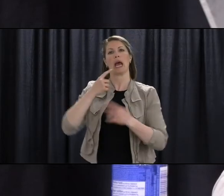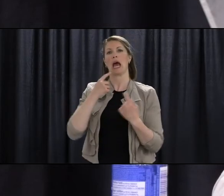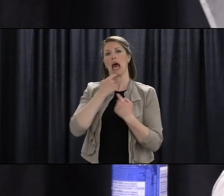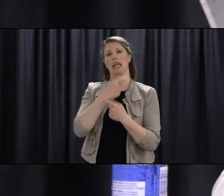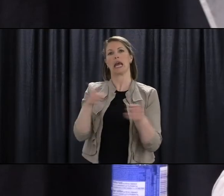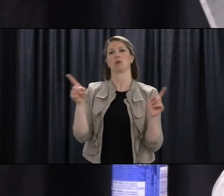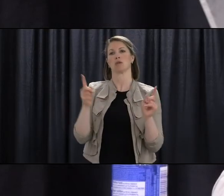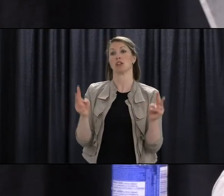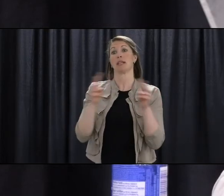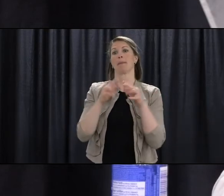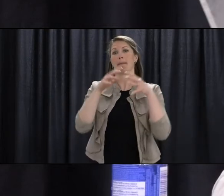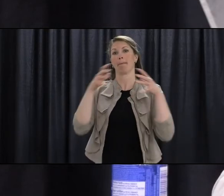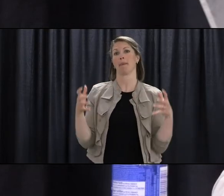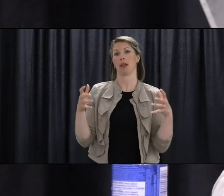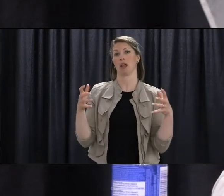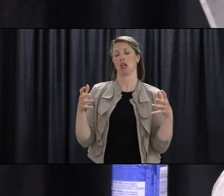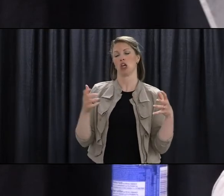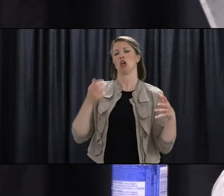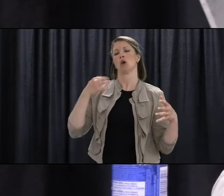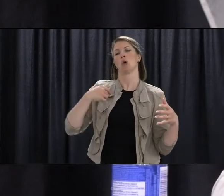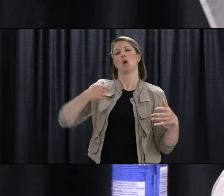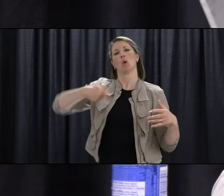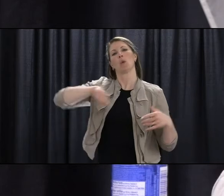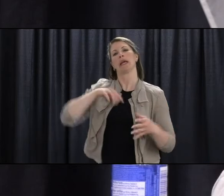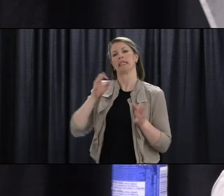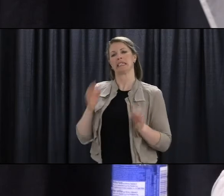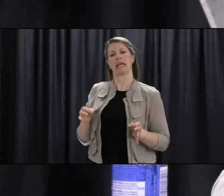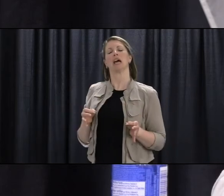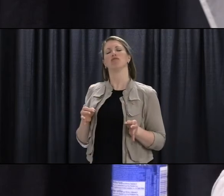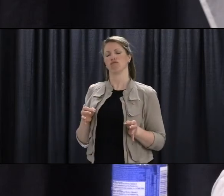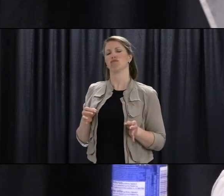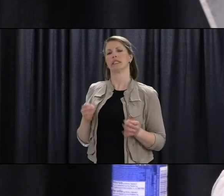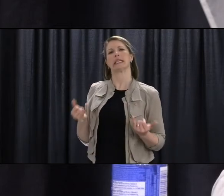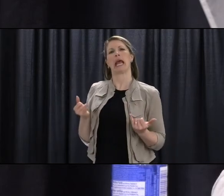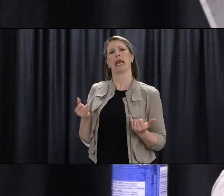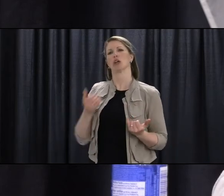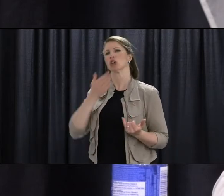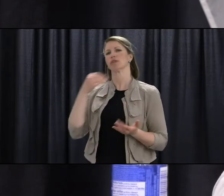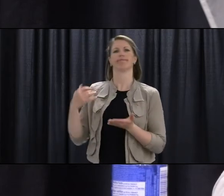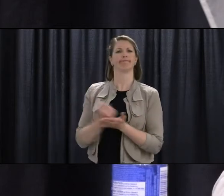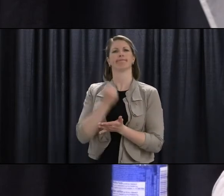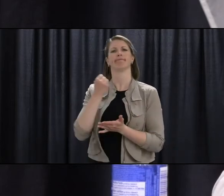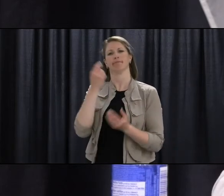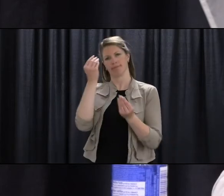certainly be looking at how things are going as we move through level 3, and we'll make some decisions.